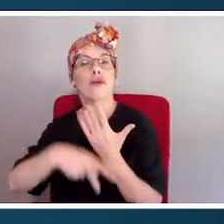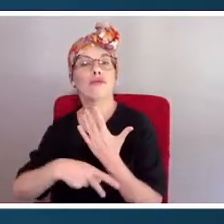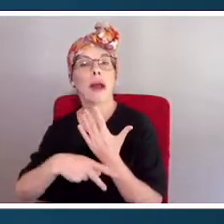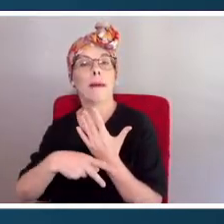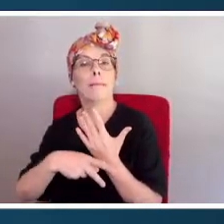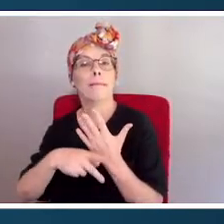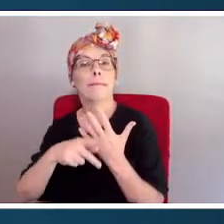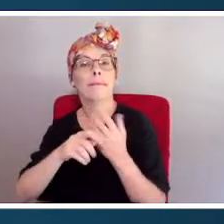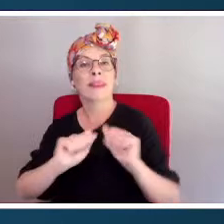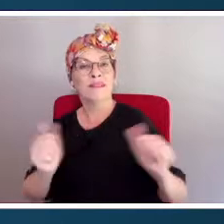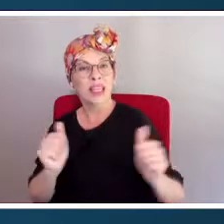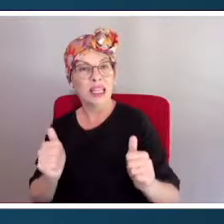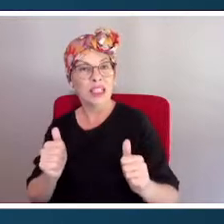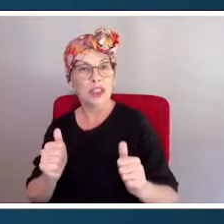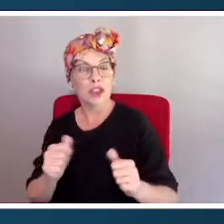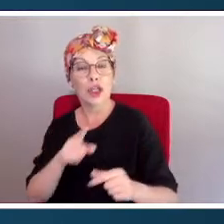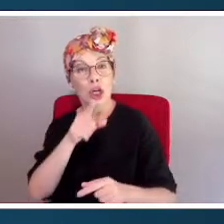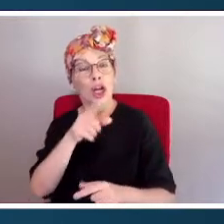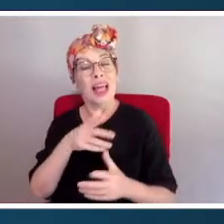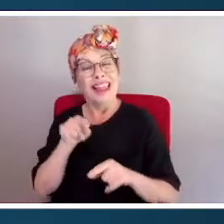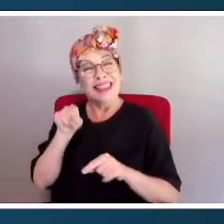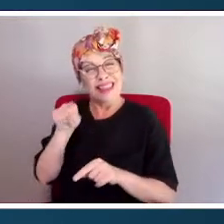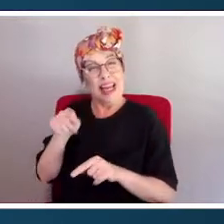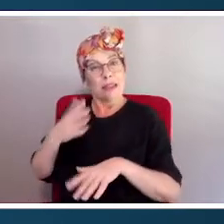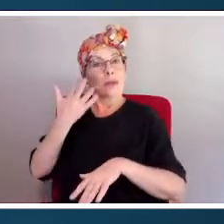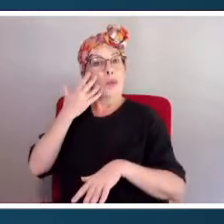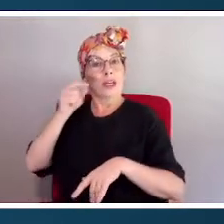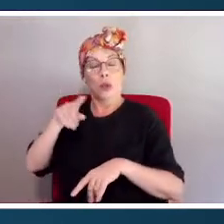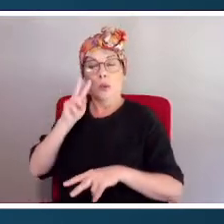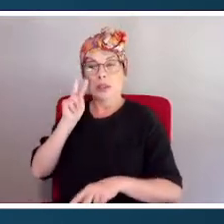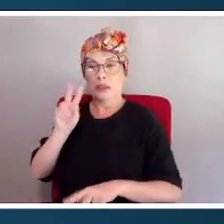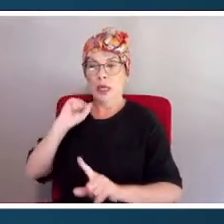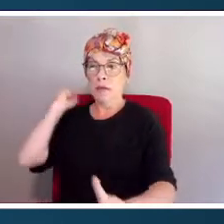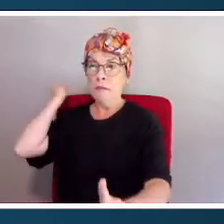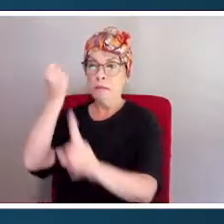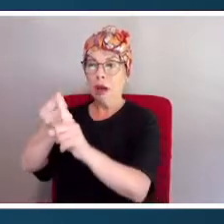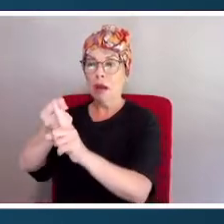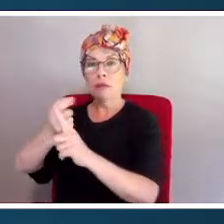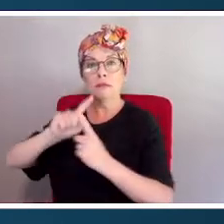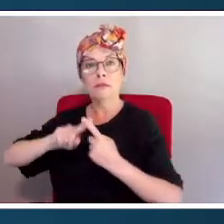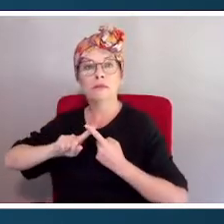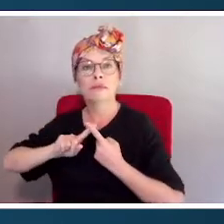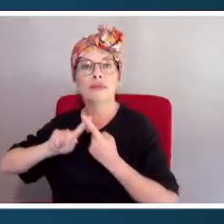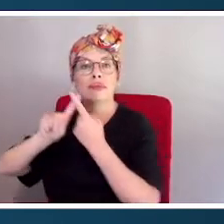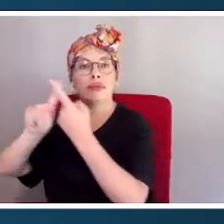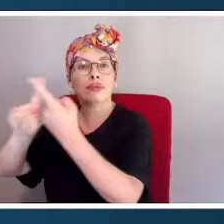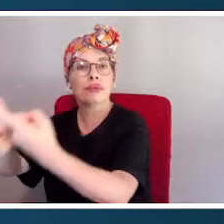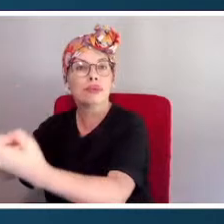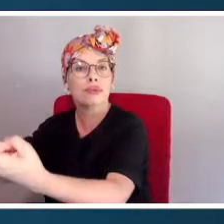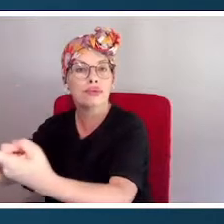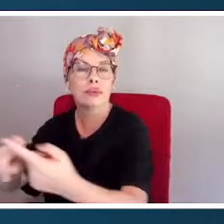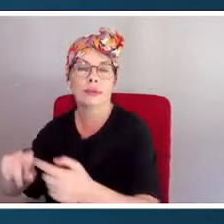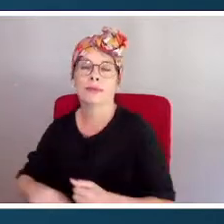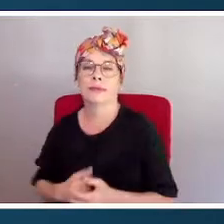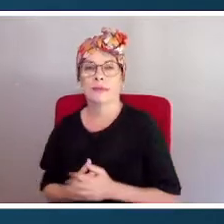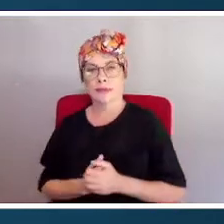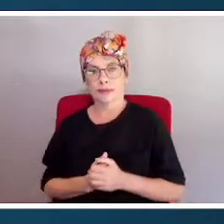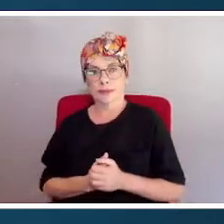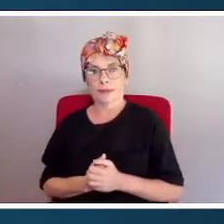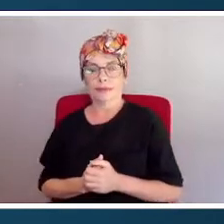work and learn the real lessons. And finally, please do not